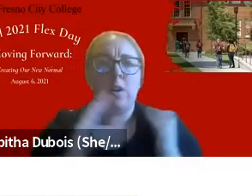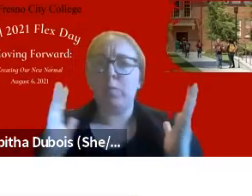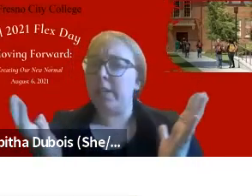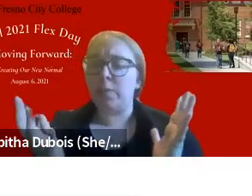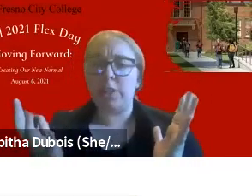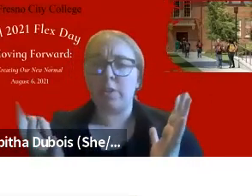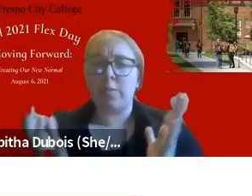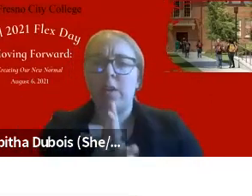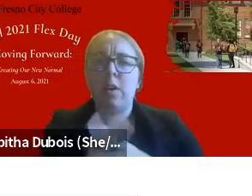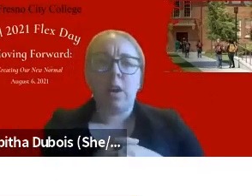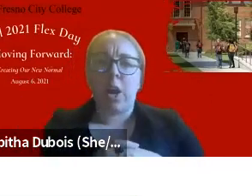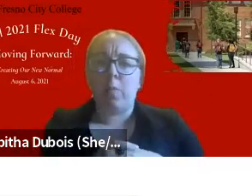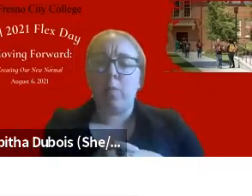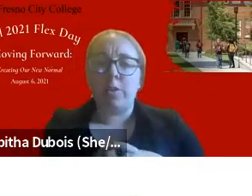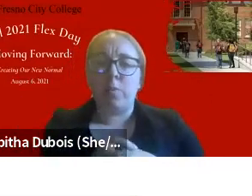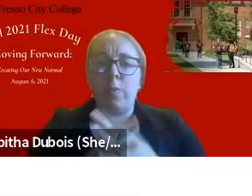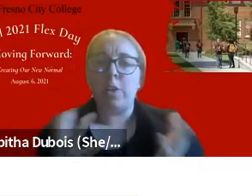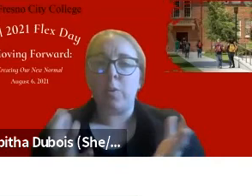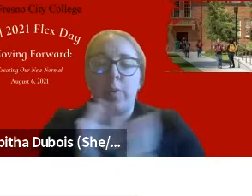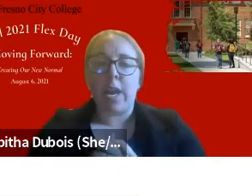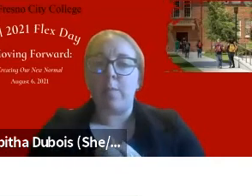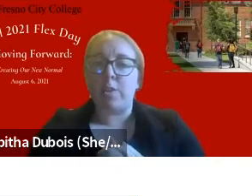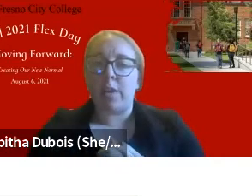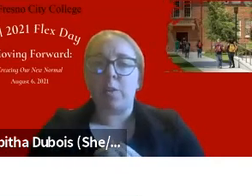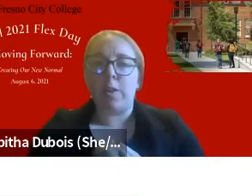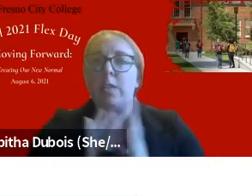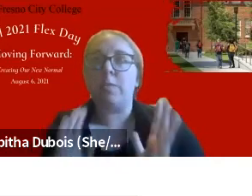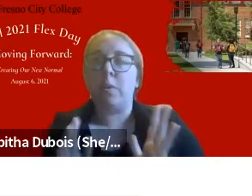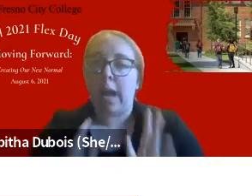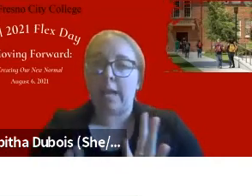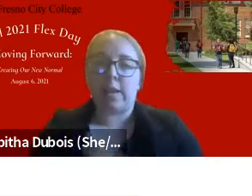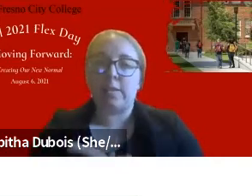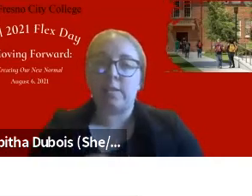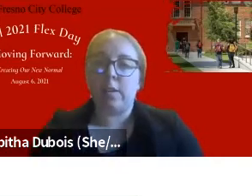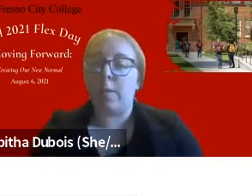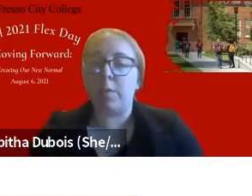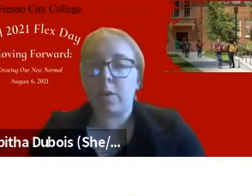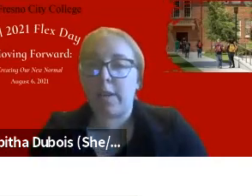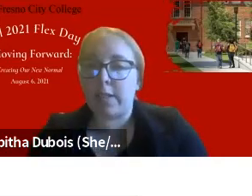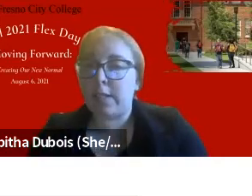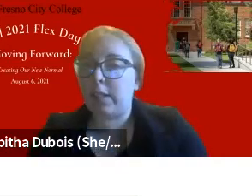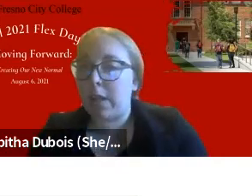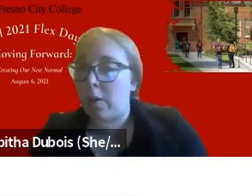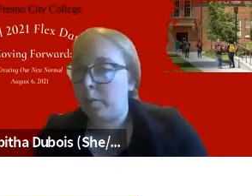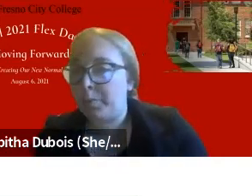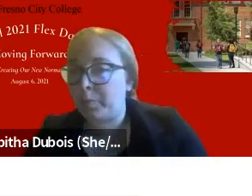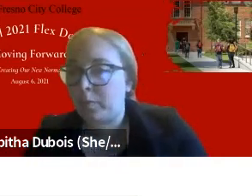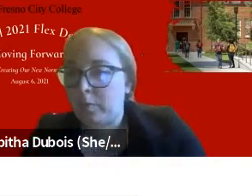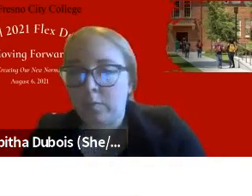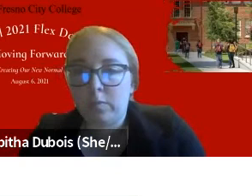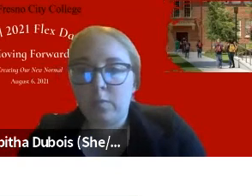classes. Please reach out to me. We want to do what we can to make sure that student has full access. So don't hesitate to let me